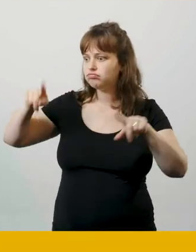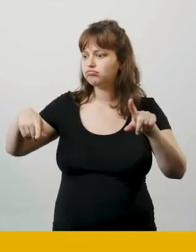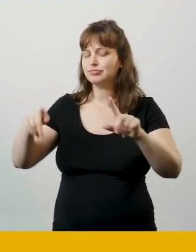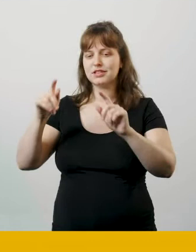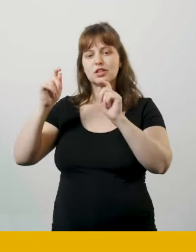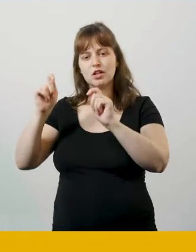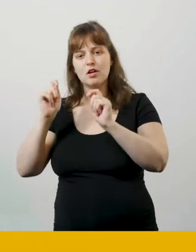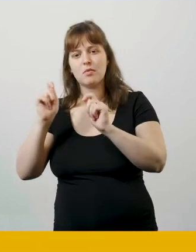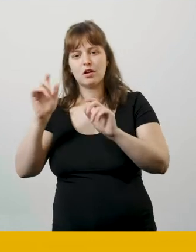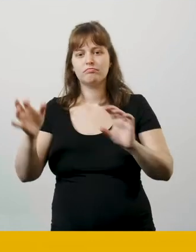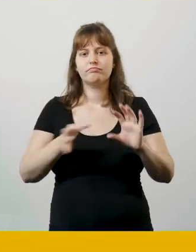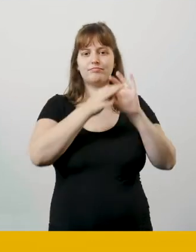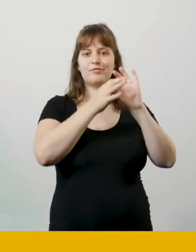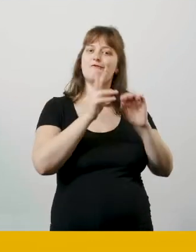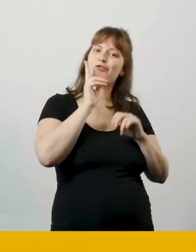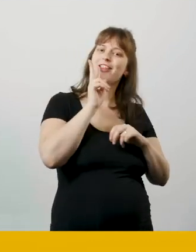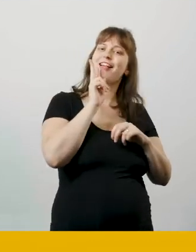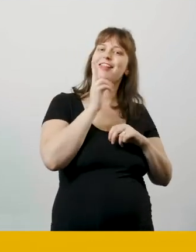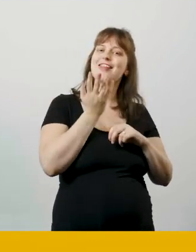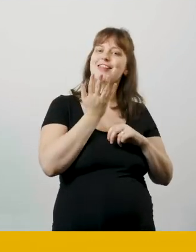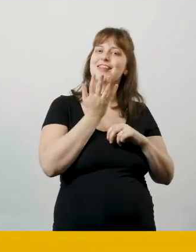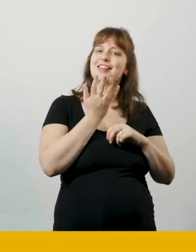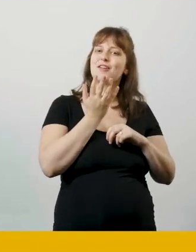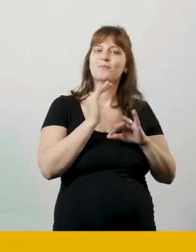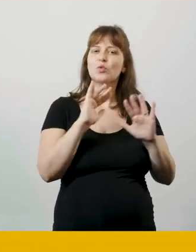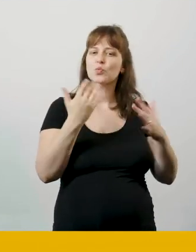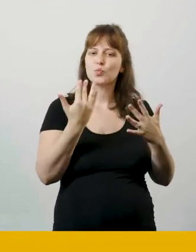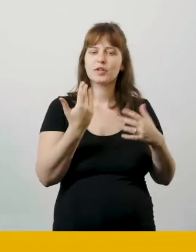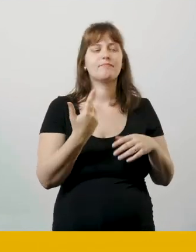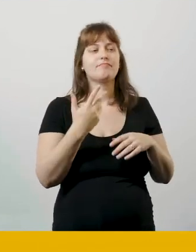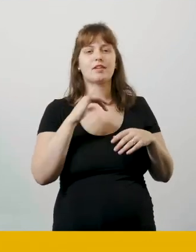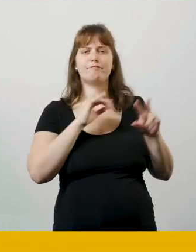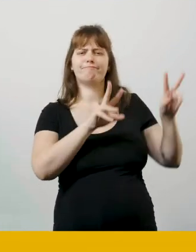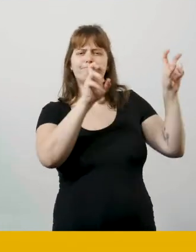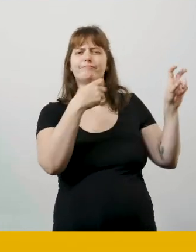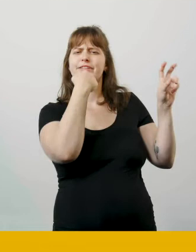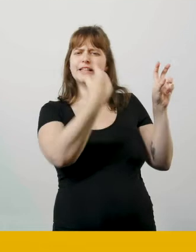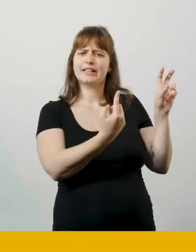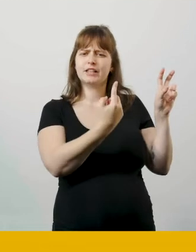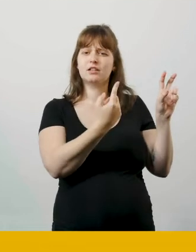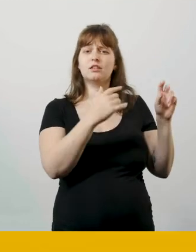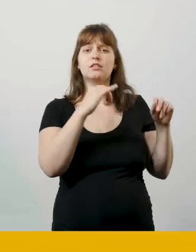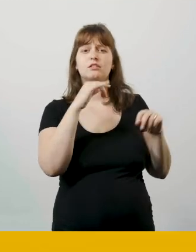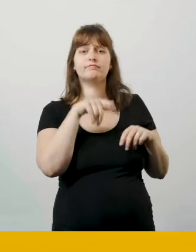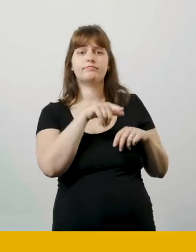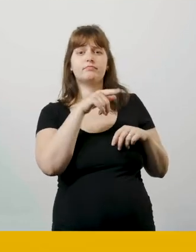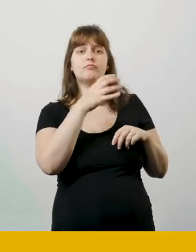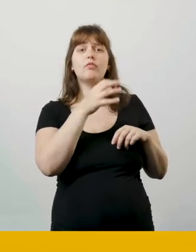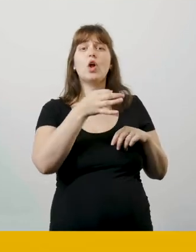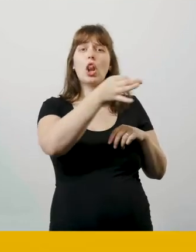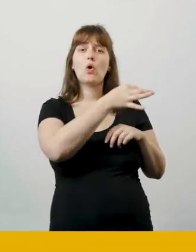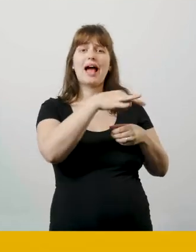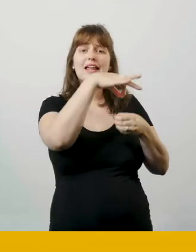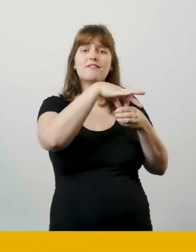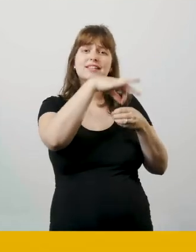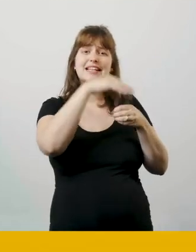like a competitive advantage. Their claim is never underestimate the